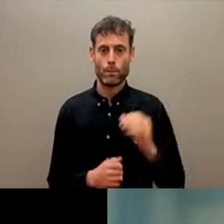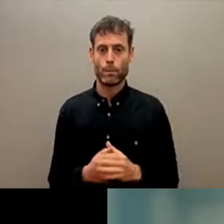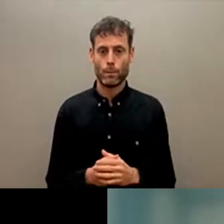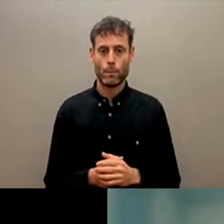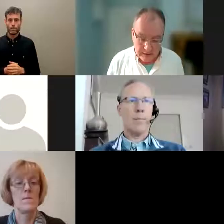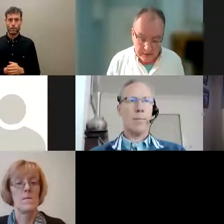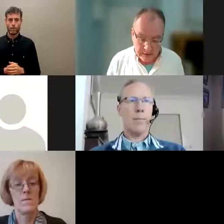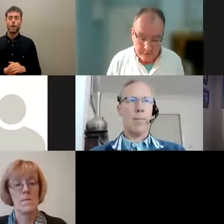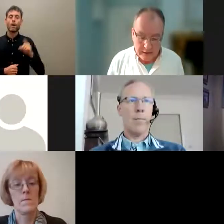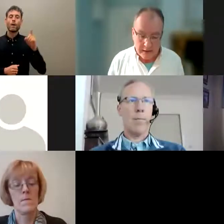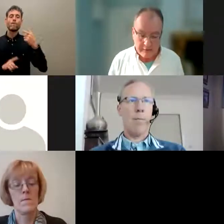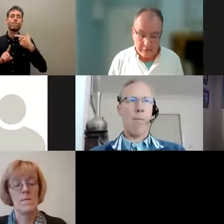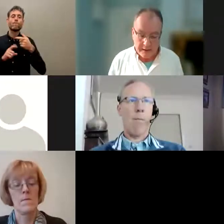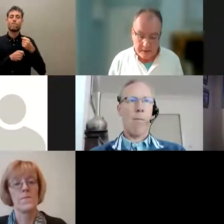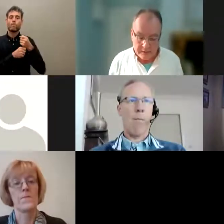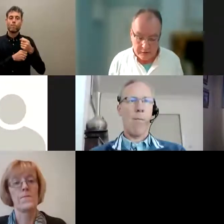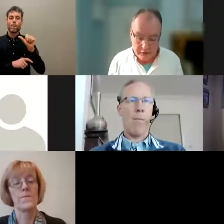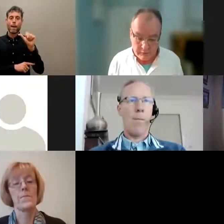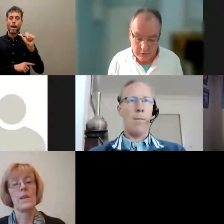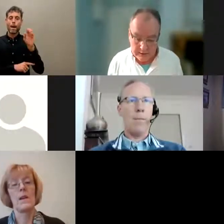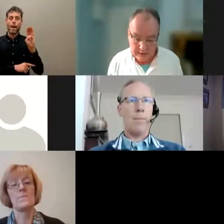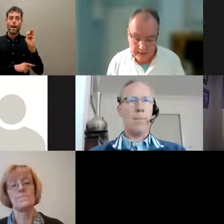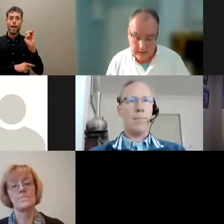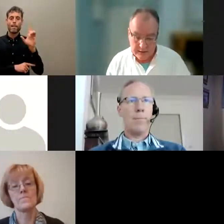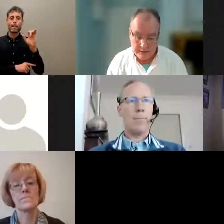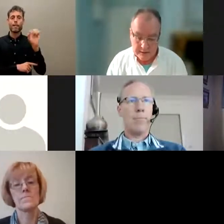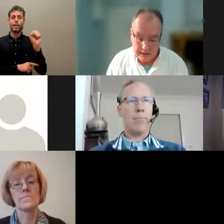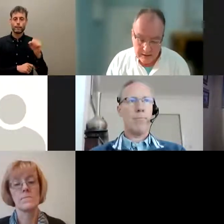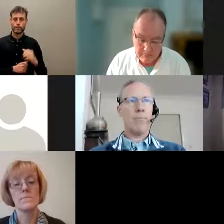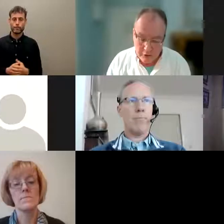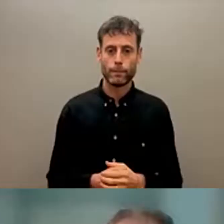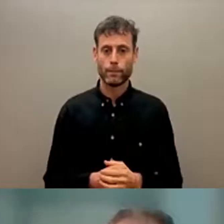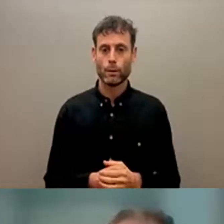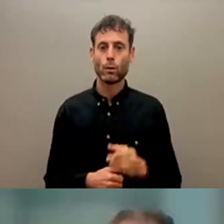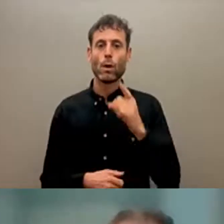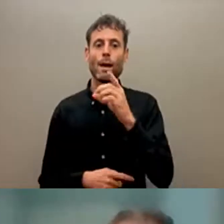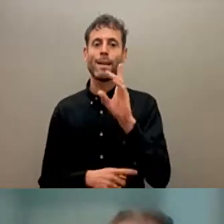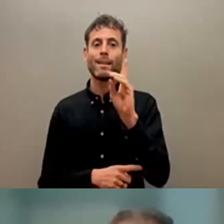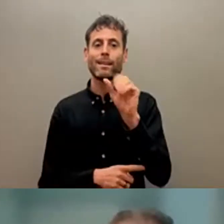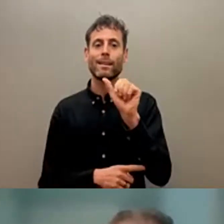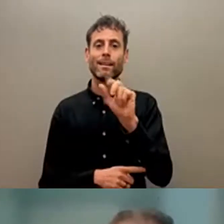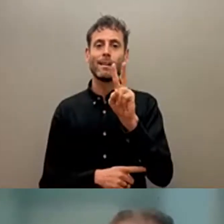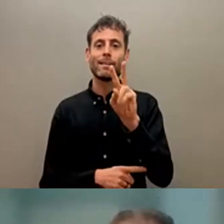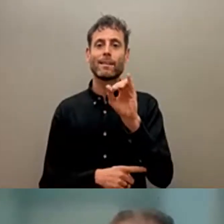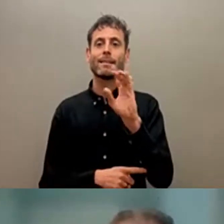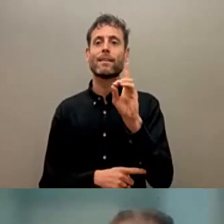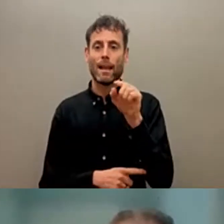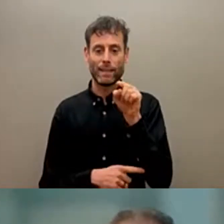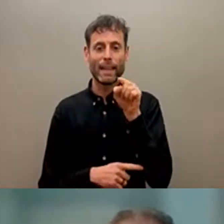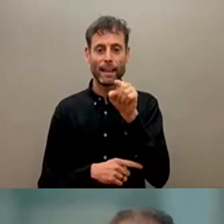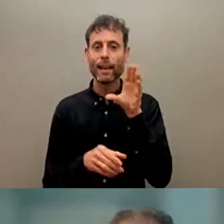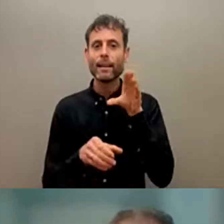development sector, serving in a variety of senior roles at secretariat and project level. He joined CBN